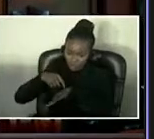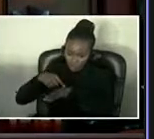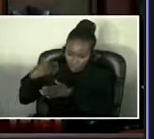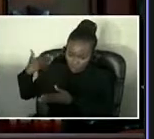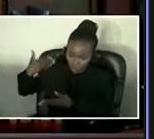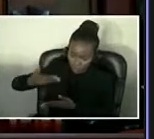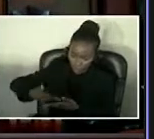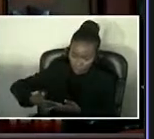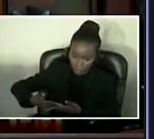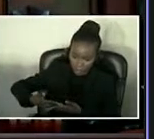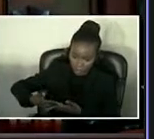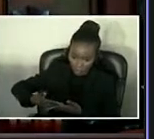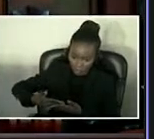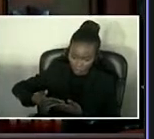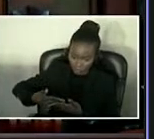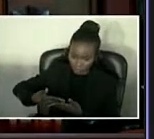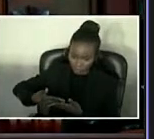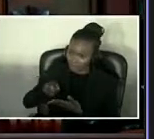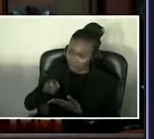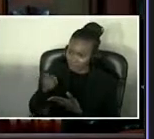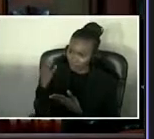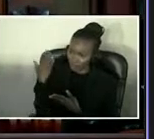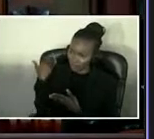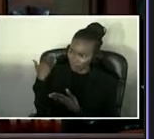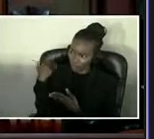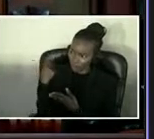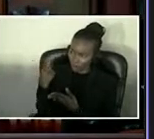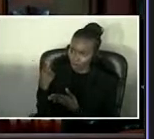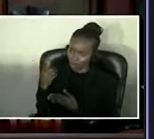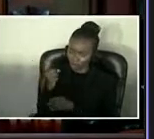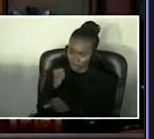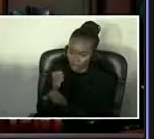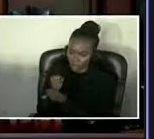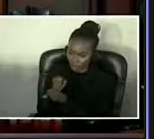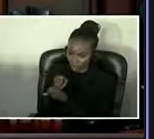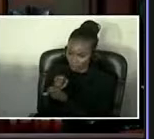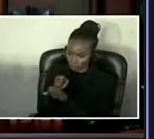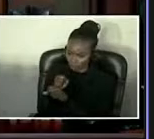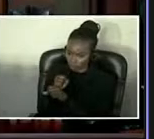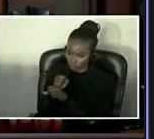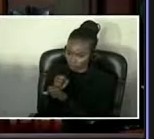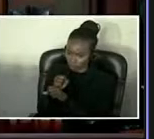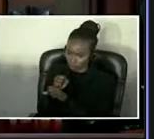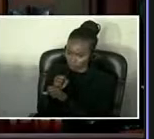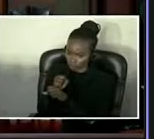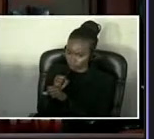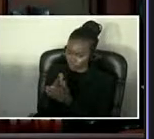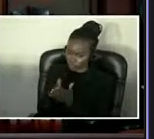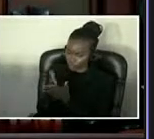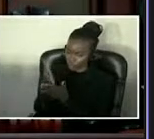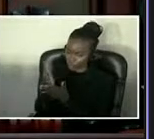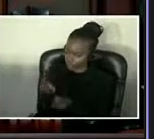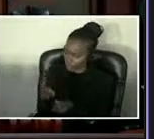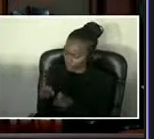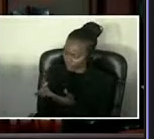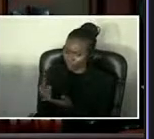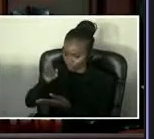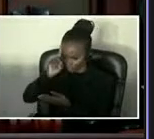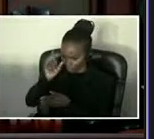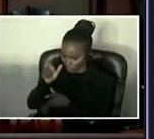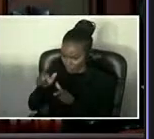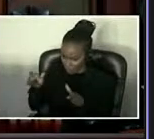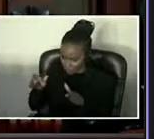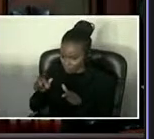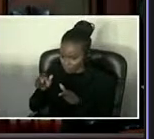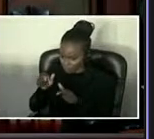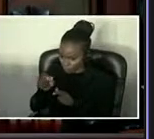never considered an african population as existing until post 1994 we then salute the national treasure for the strategic